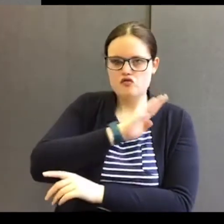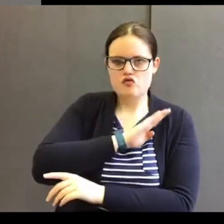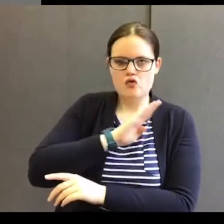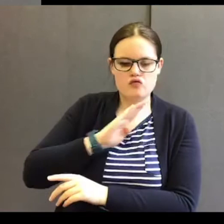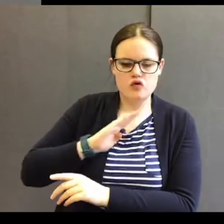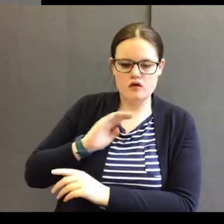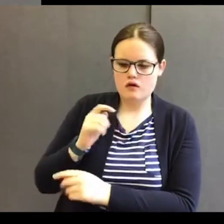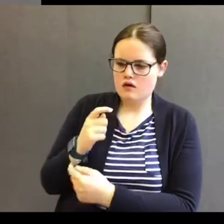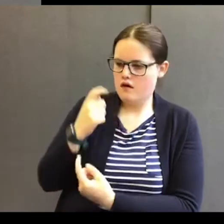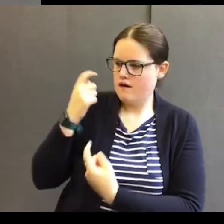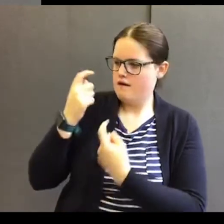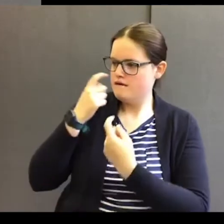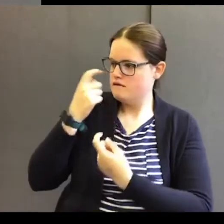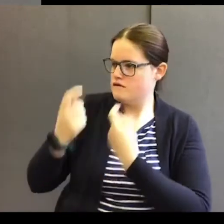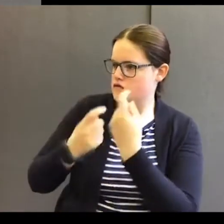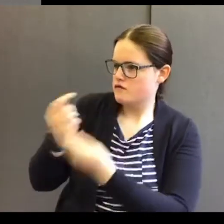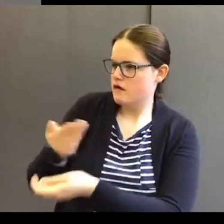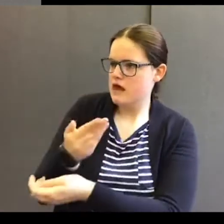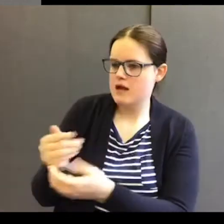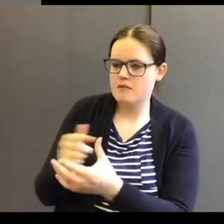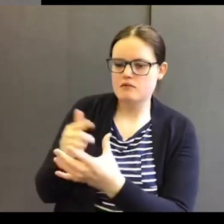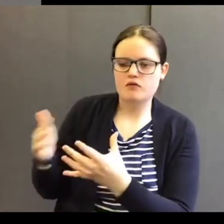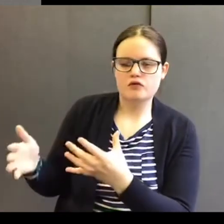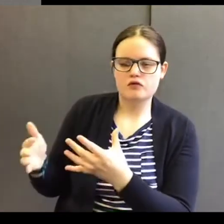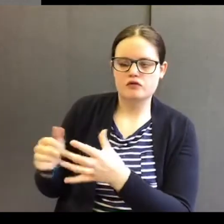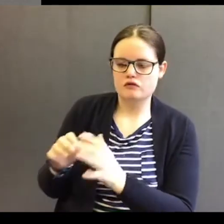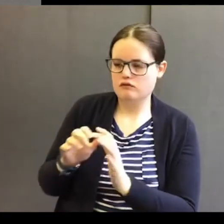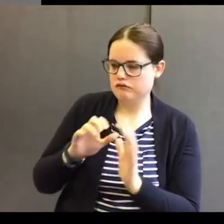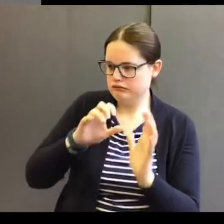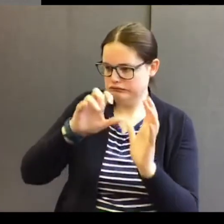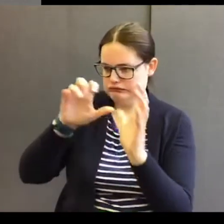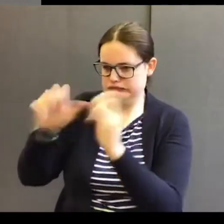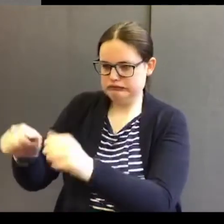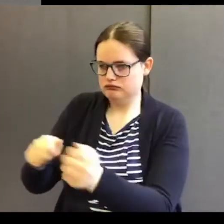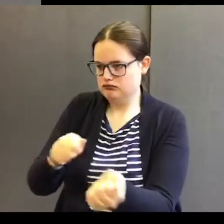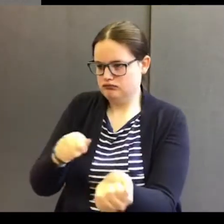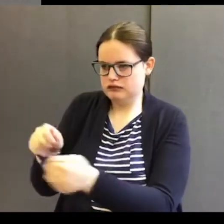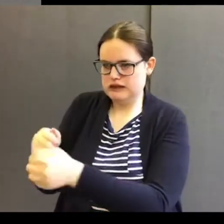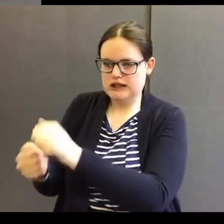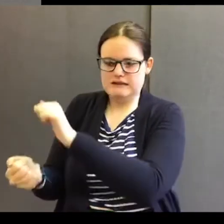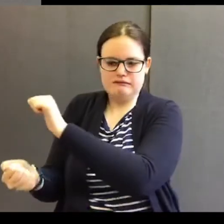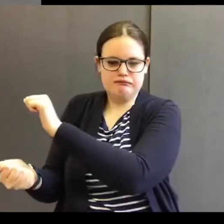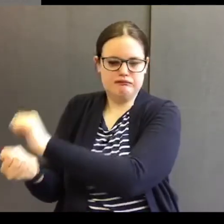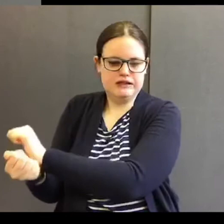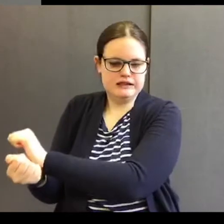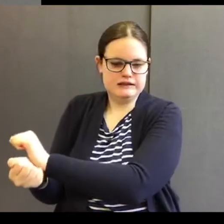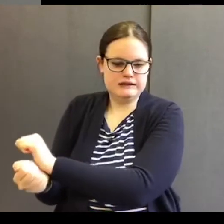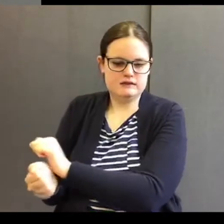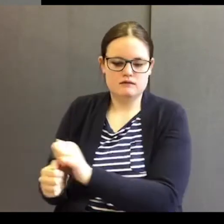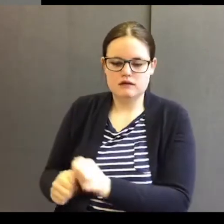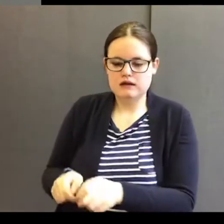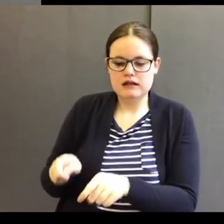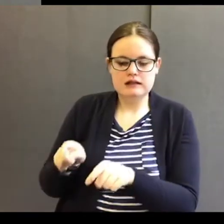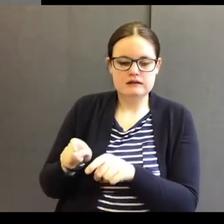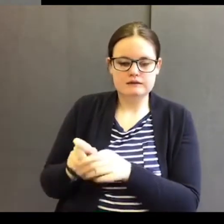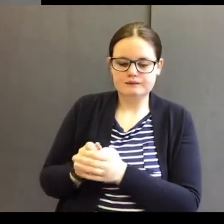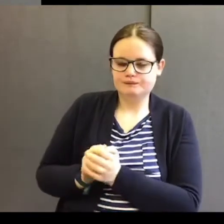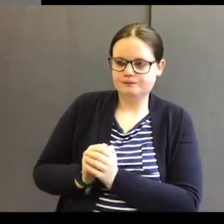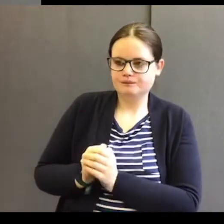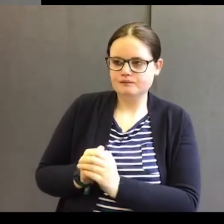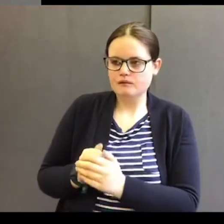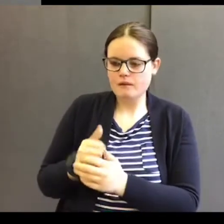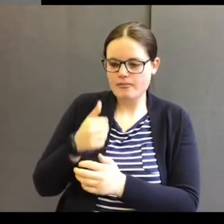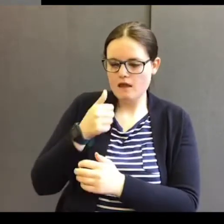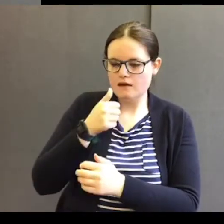henchmen to find the apostles, and they put them in the common prison. It's exactly the same